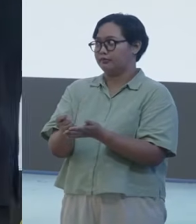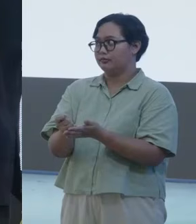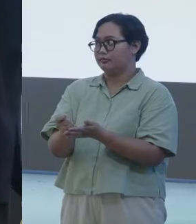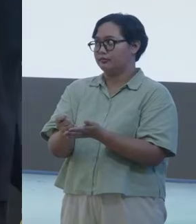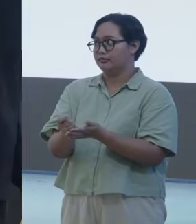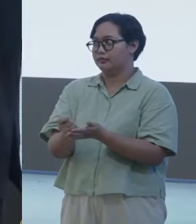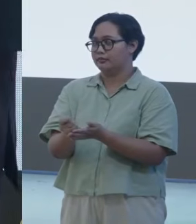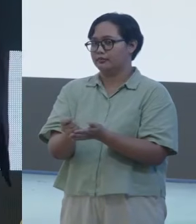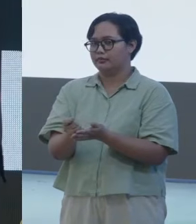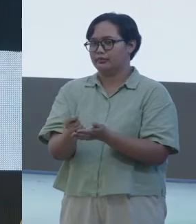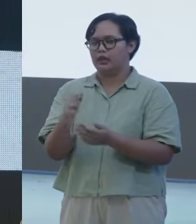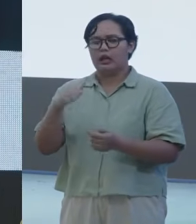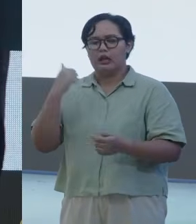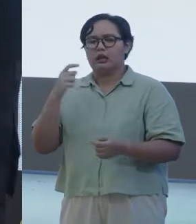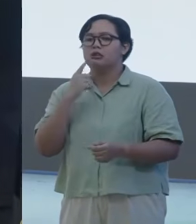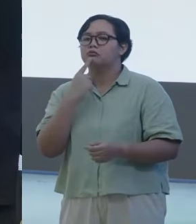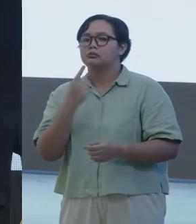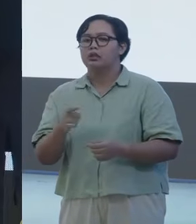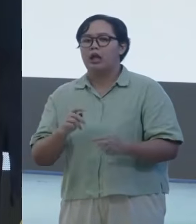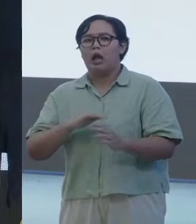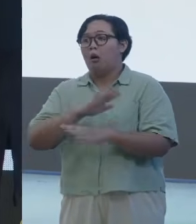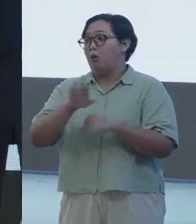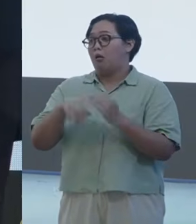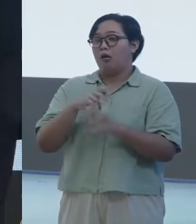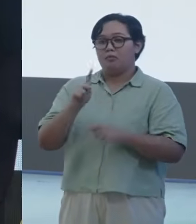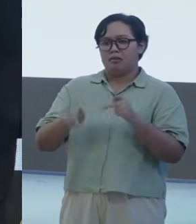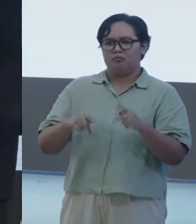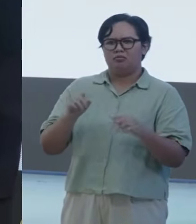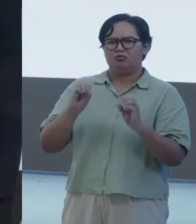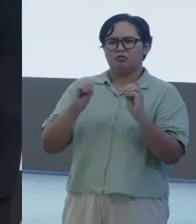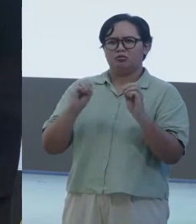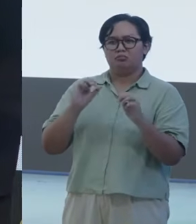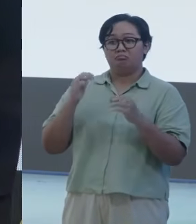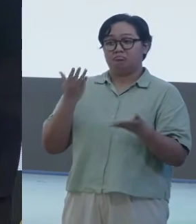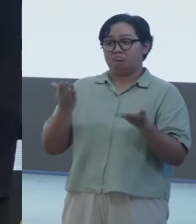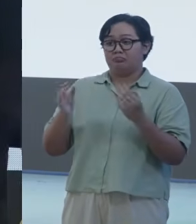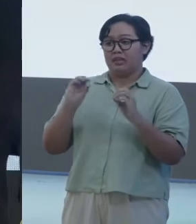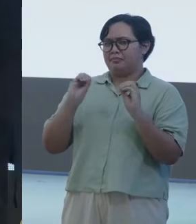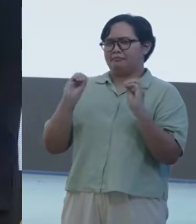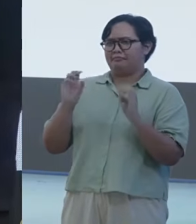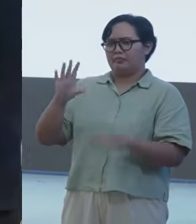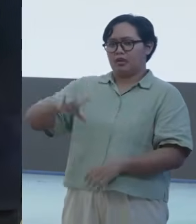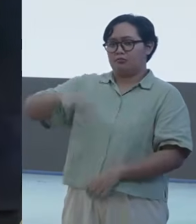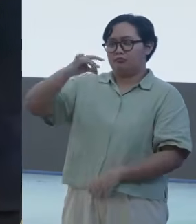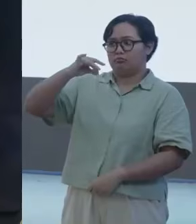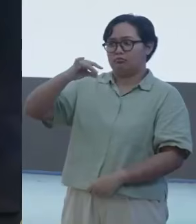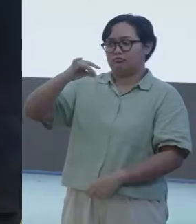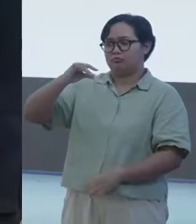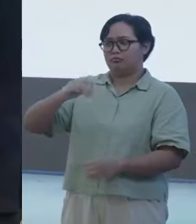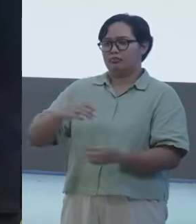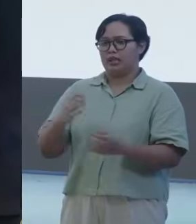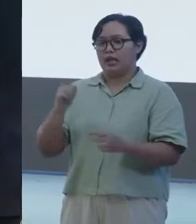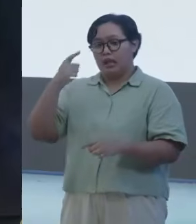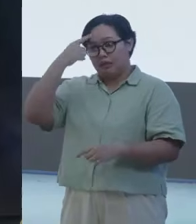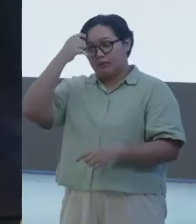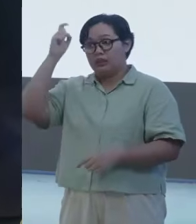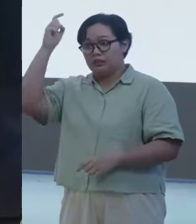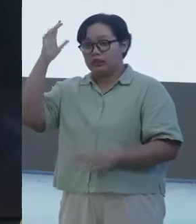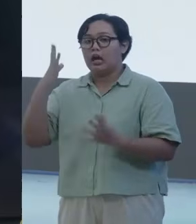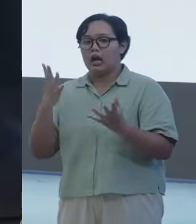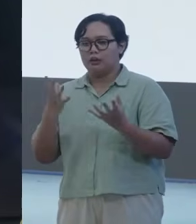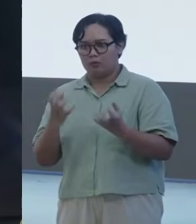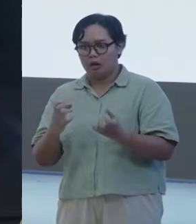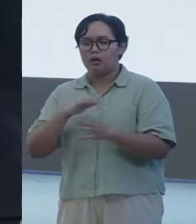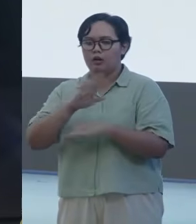So sabi ng iba, all people pala so walang elect. Kasi God desires all people to be saved, pero hindi naman binasa